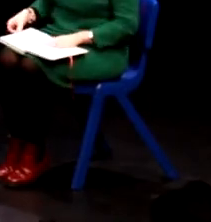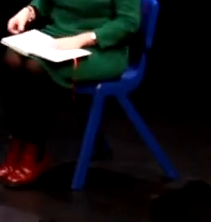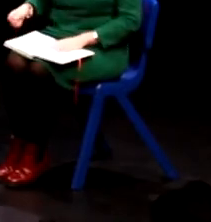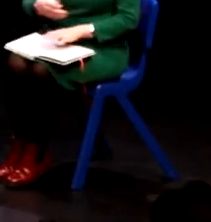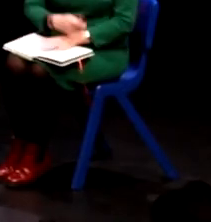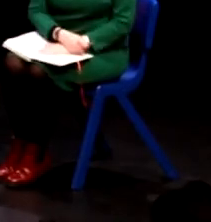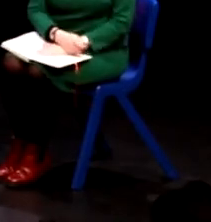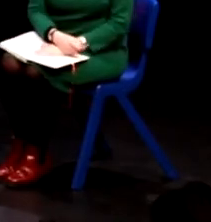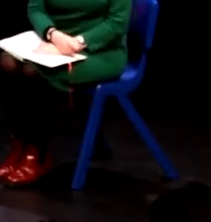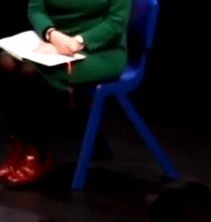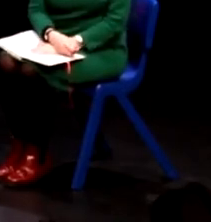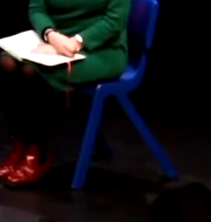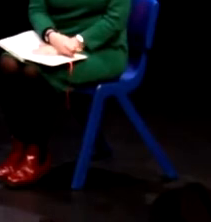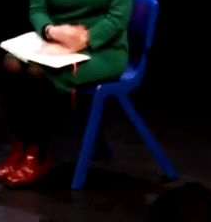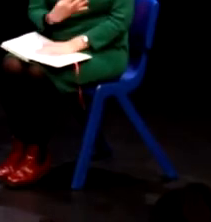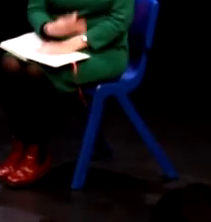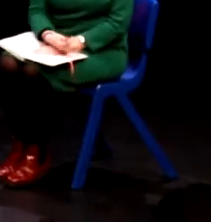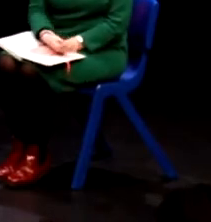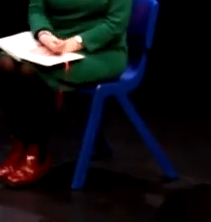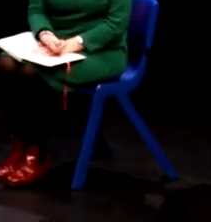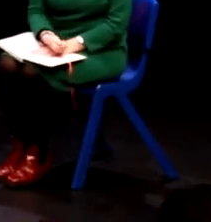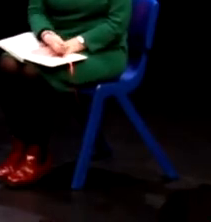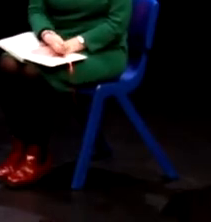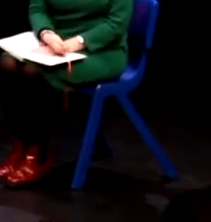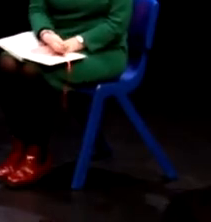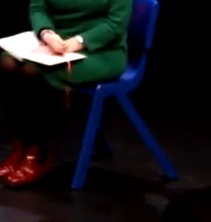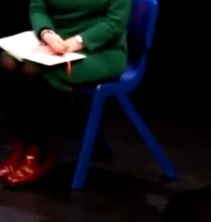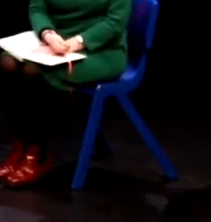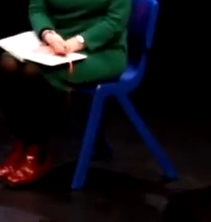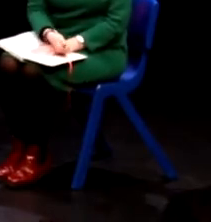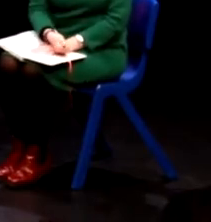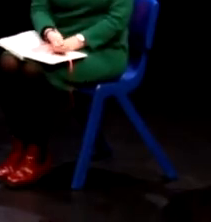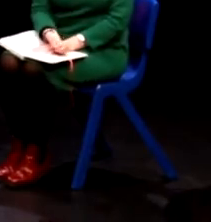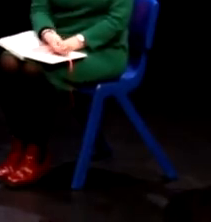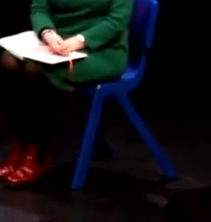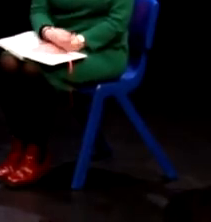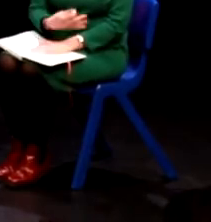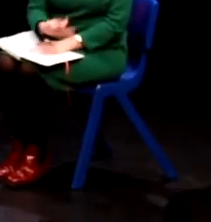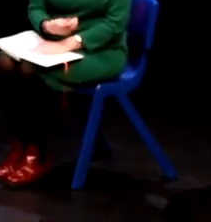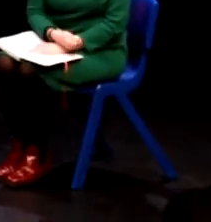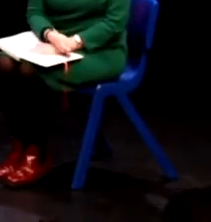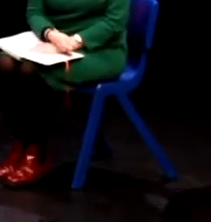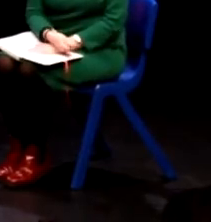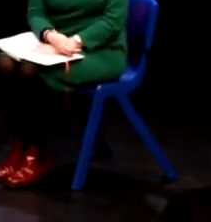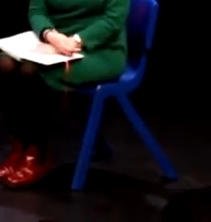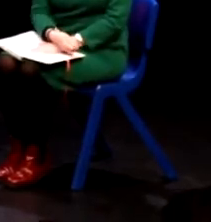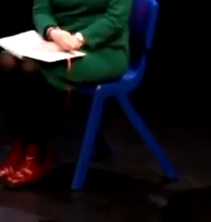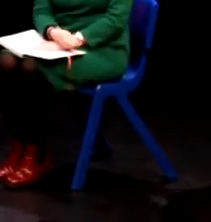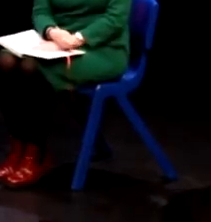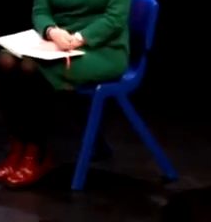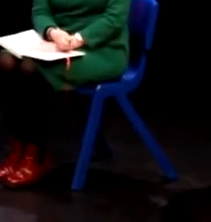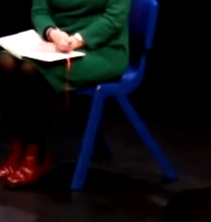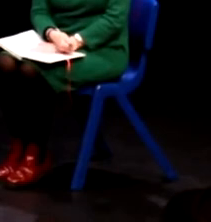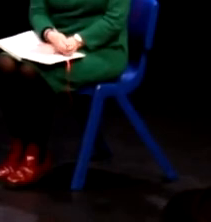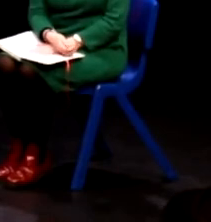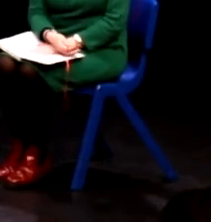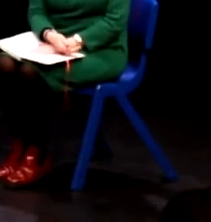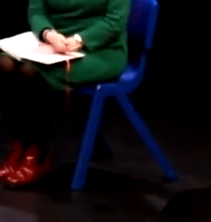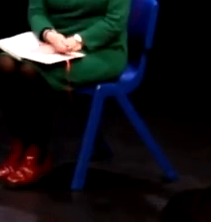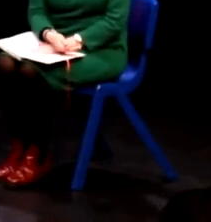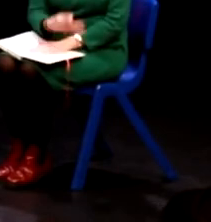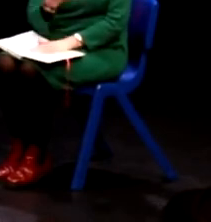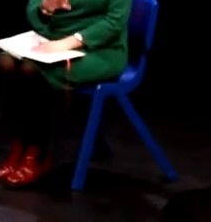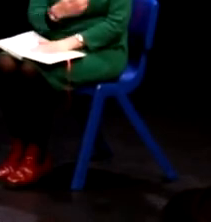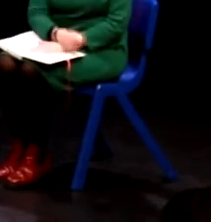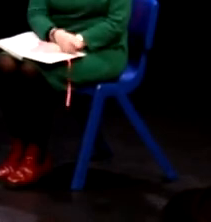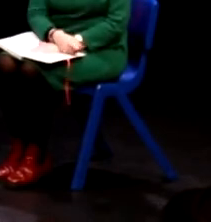much. So my name is Cara Godway. I work in the Eccles Centre for American Studies at the British Library, and